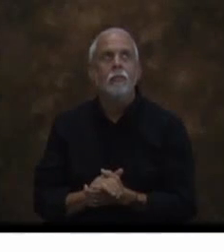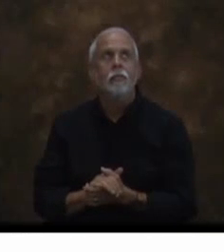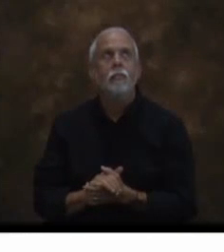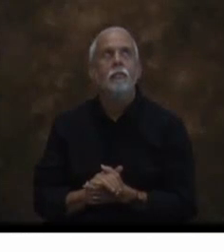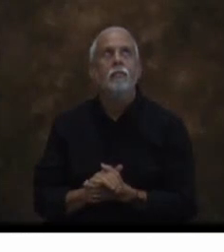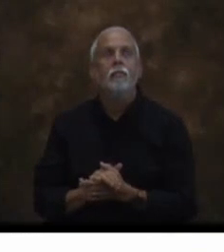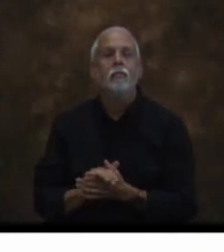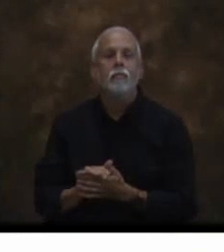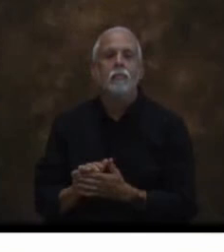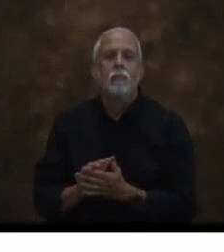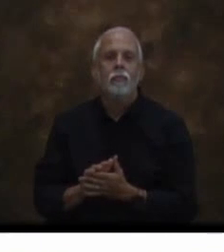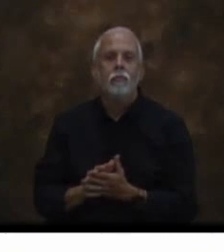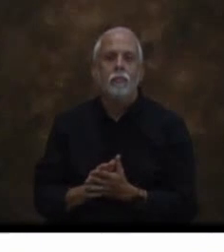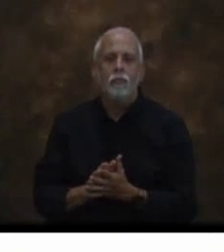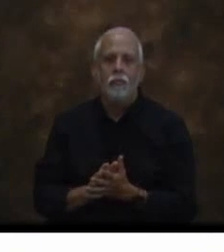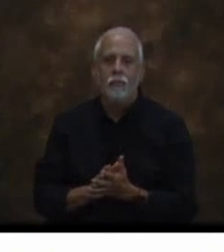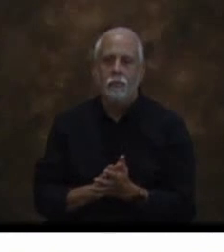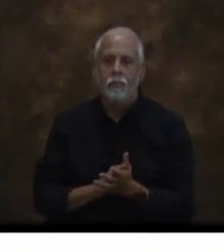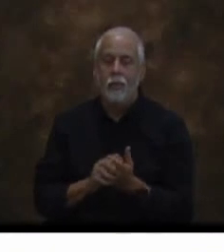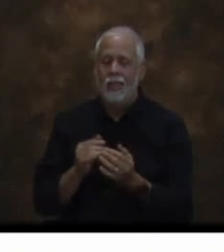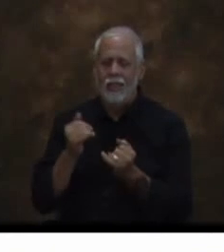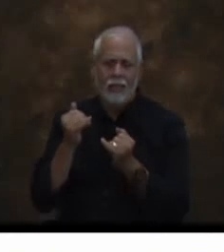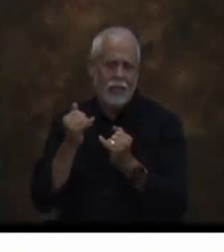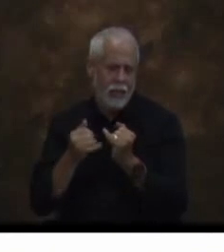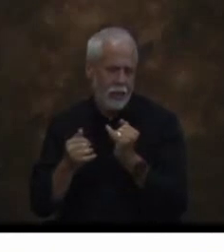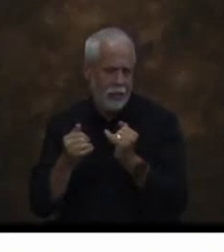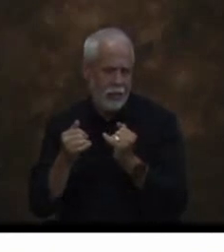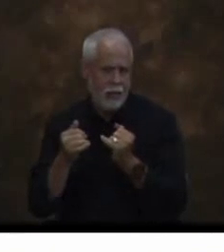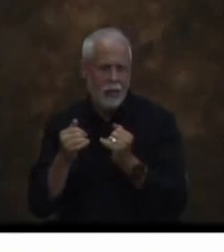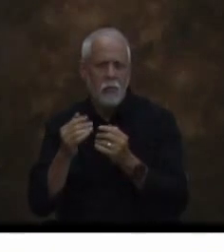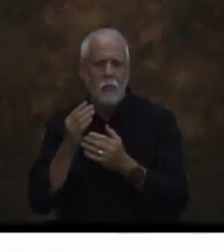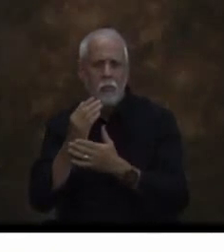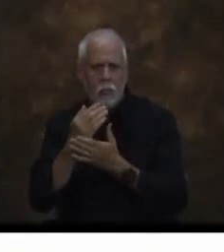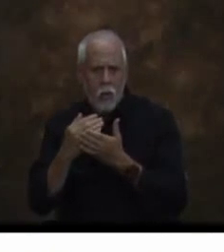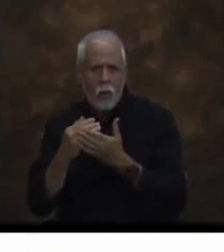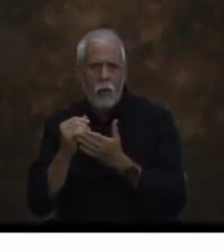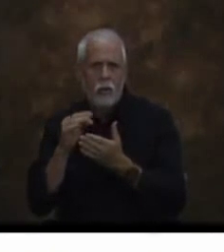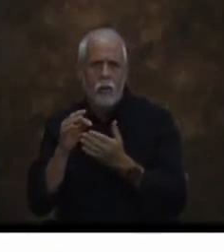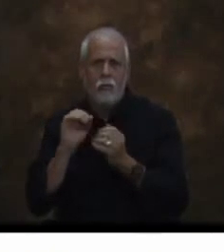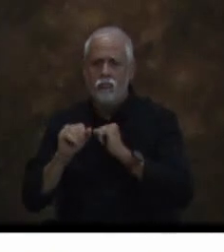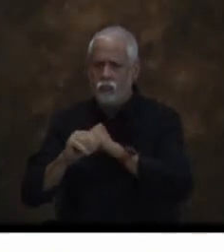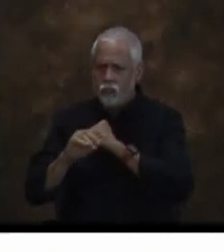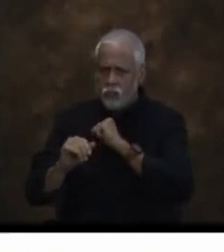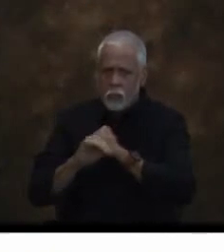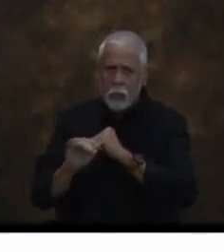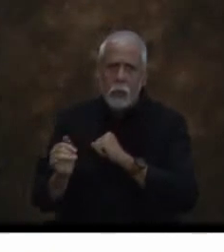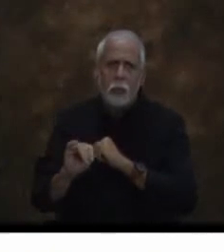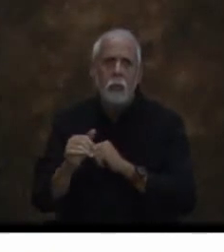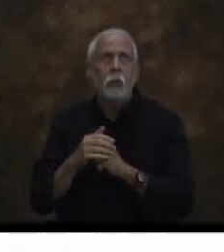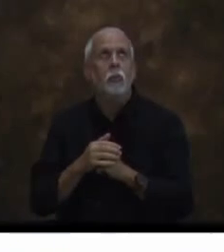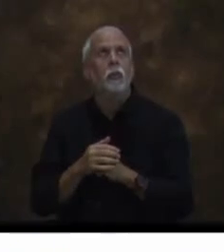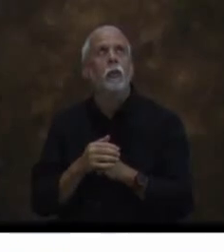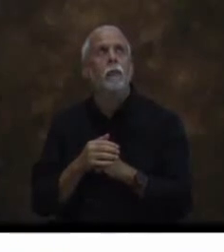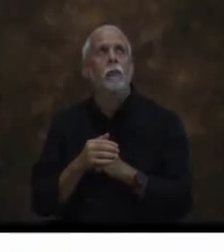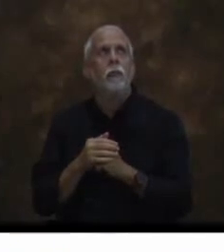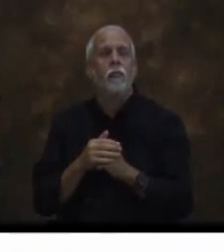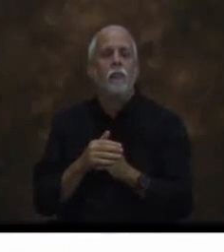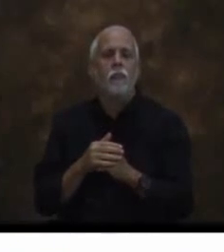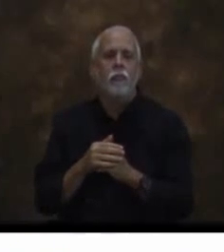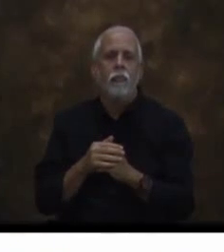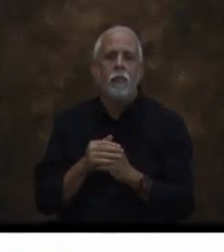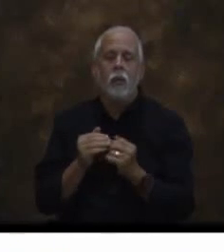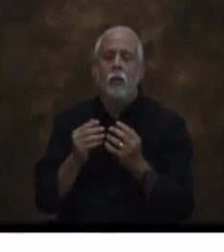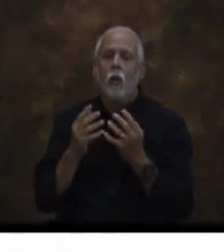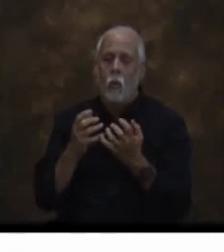And then just lastly, parts of that campaign as well, that we